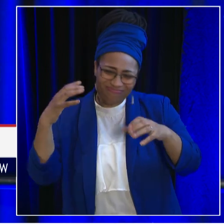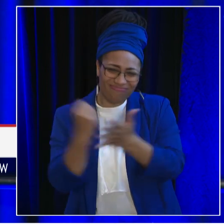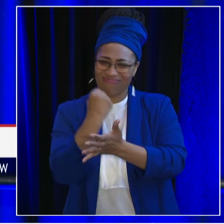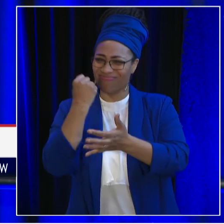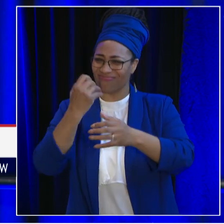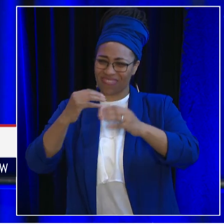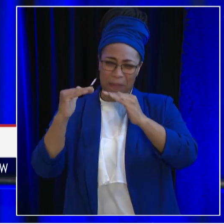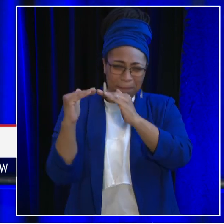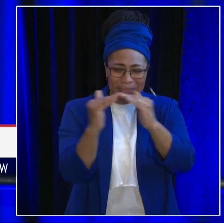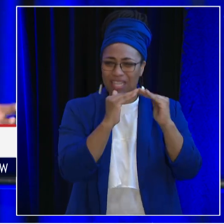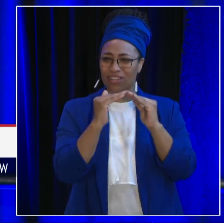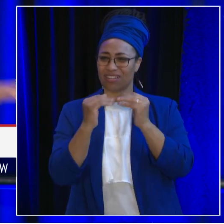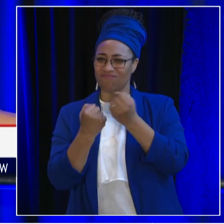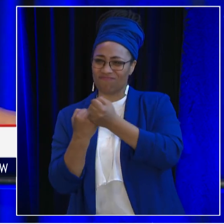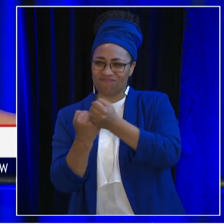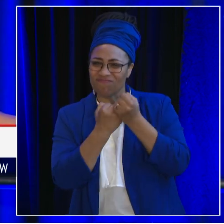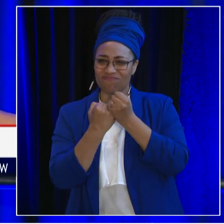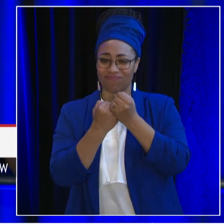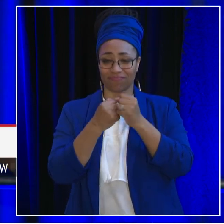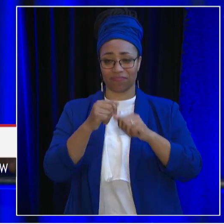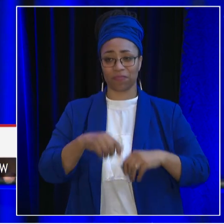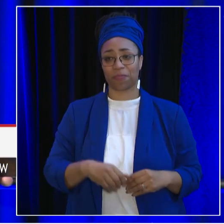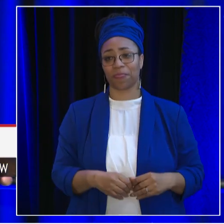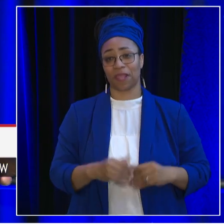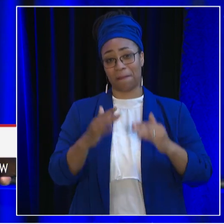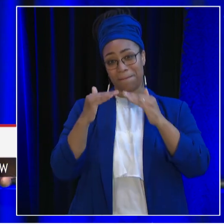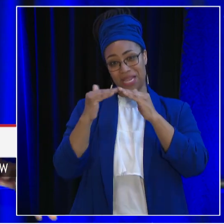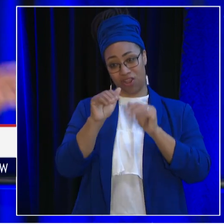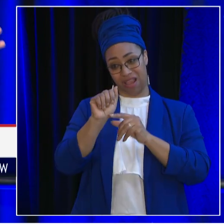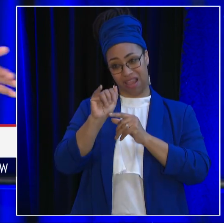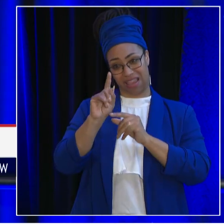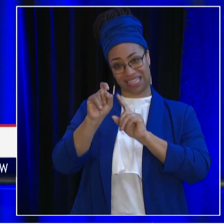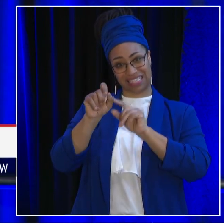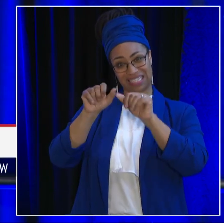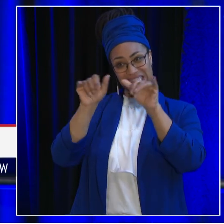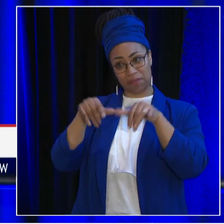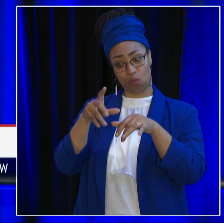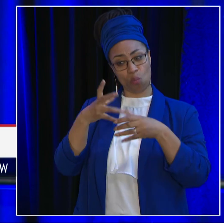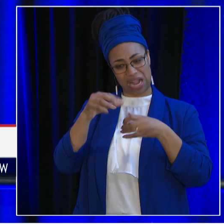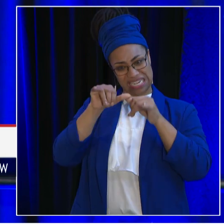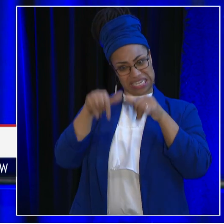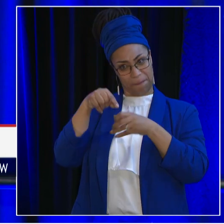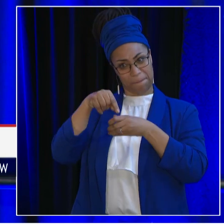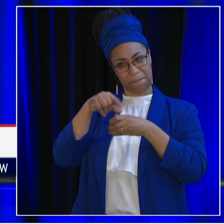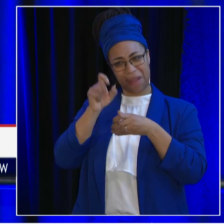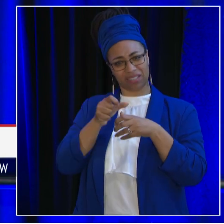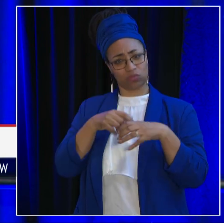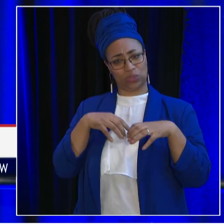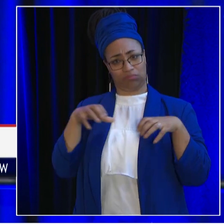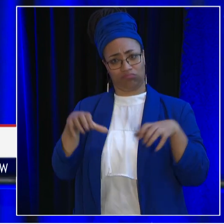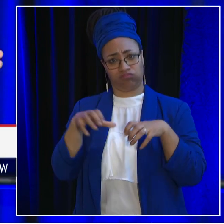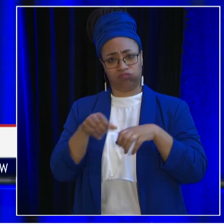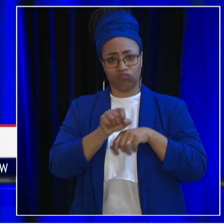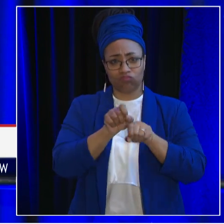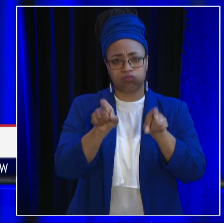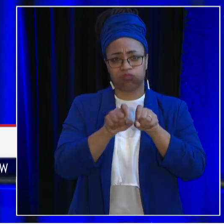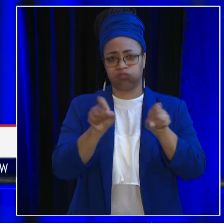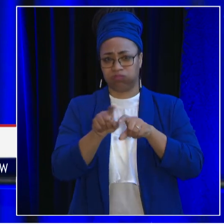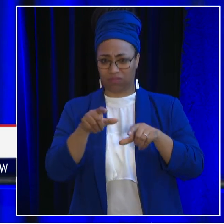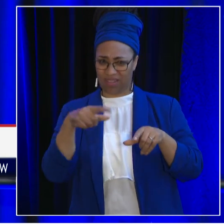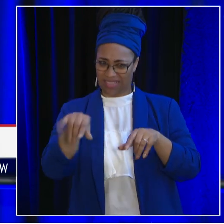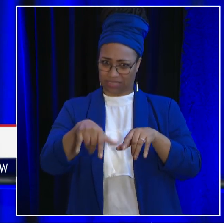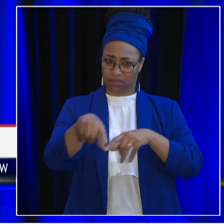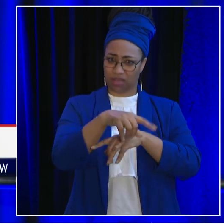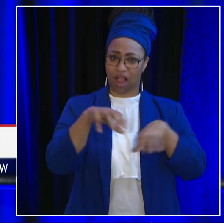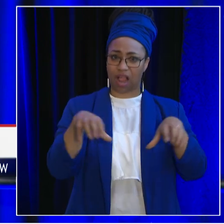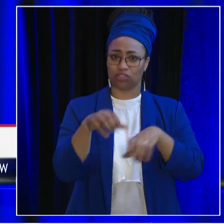systems to take care of our people as we fight within the system too. And direct action and protest. And I'll tell you, as I've been in all these different